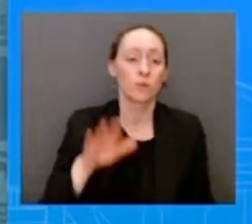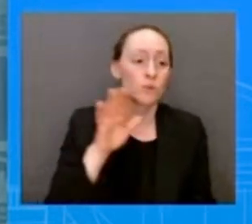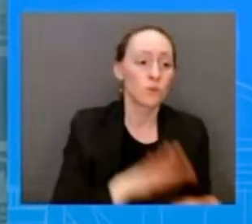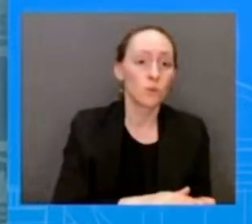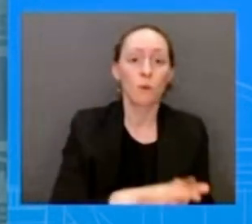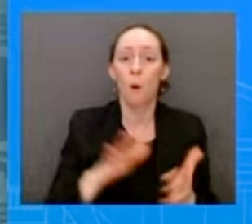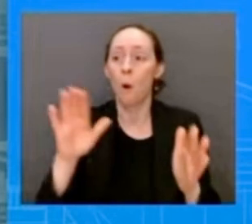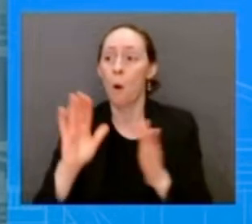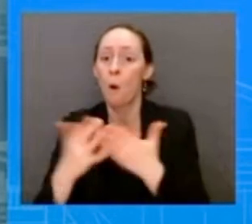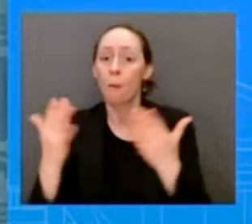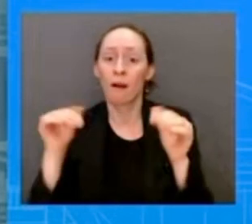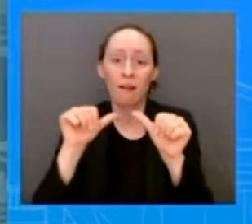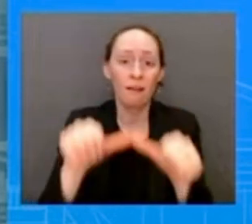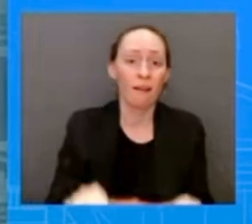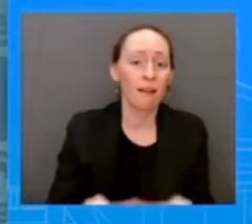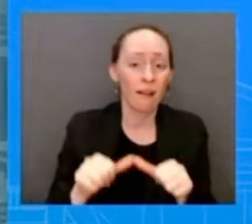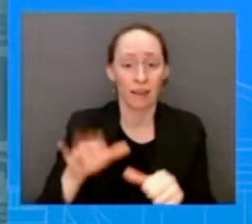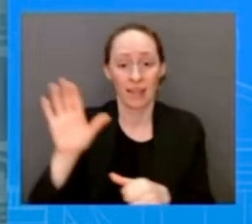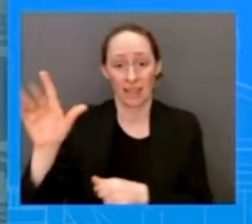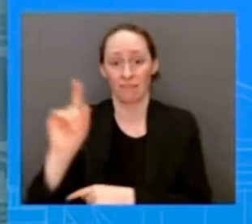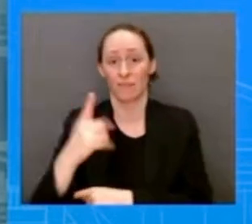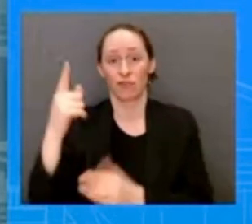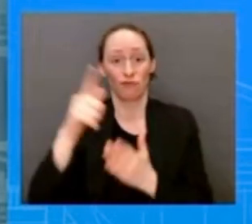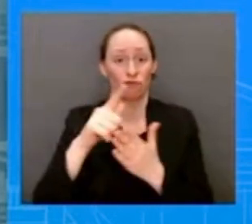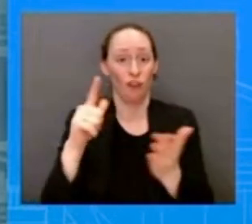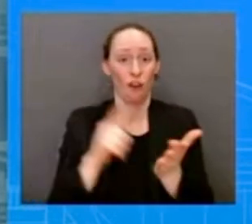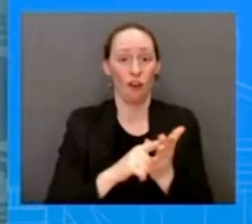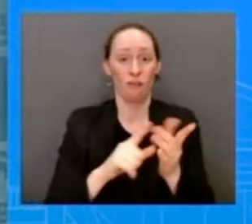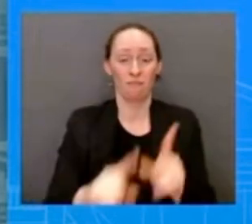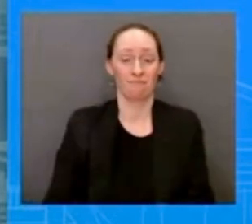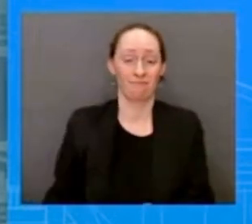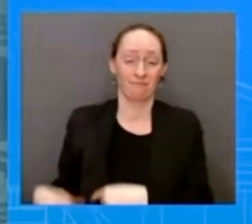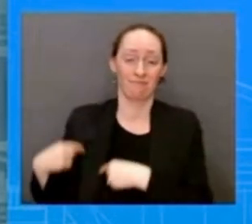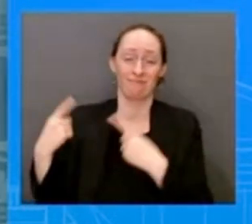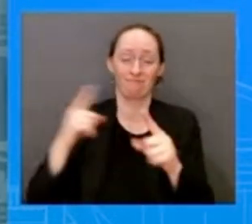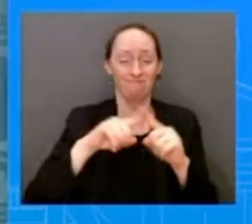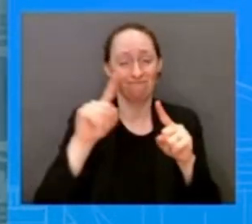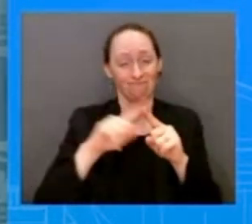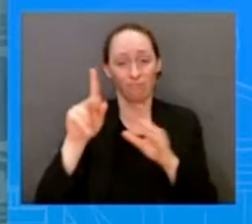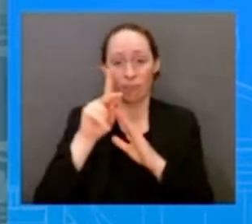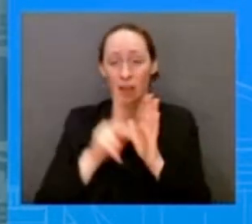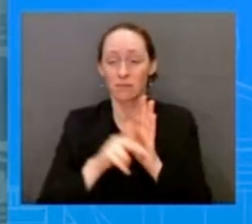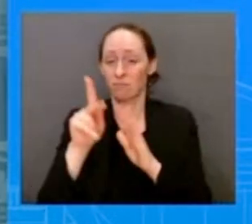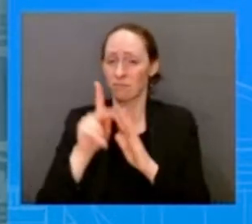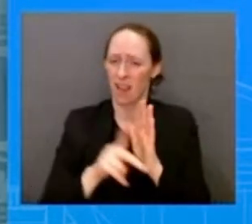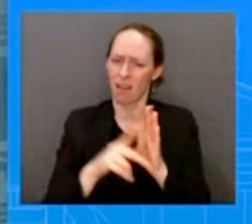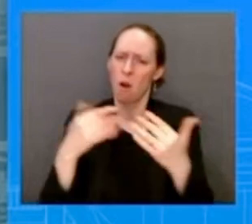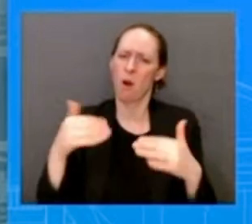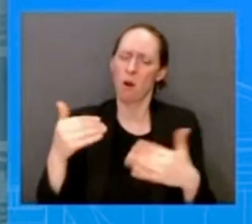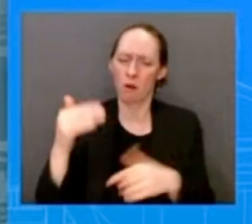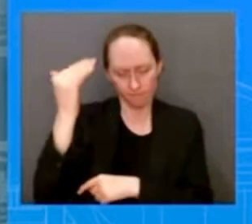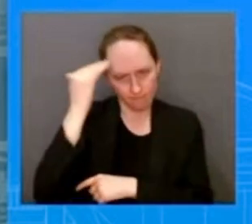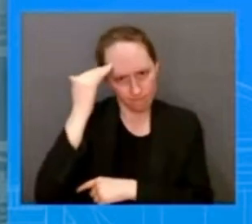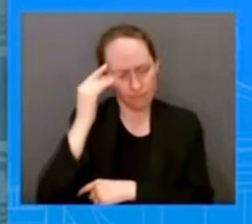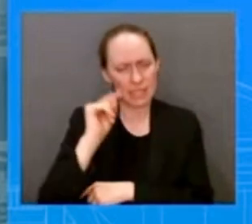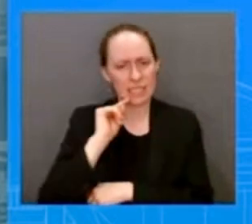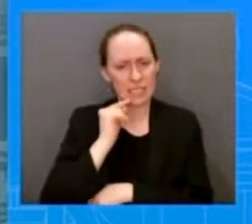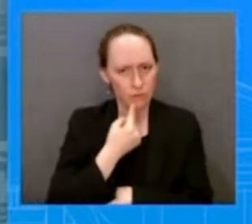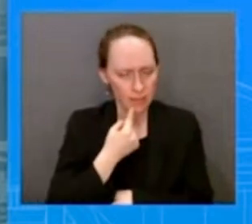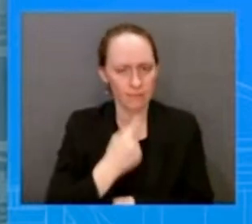legislation to policies coming out to different agencies, has taken this very seriously on making sure that families who were hurt the hardest